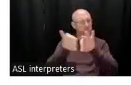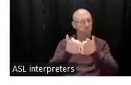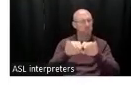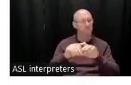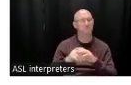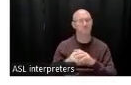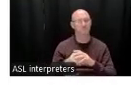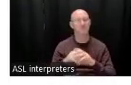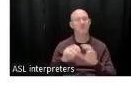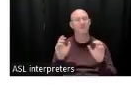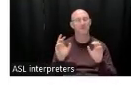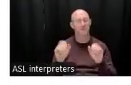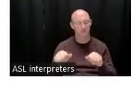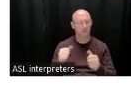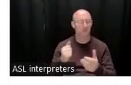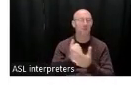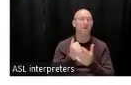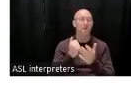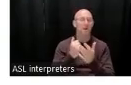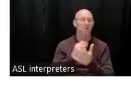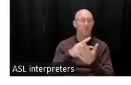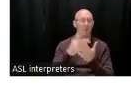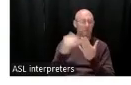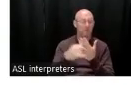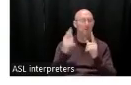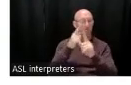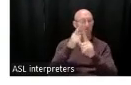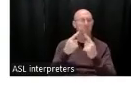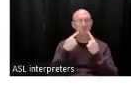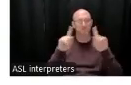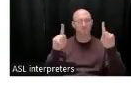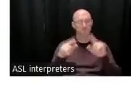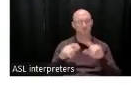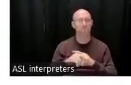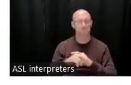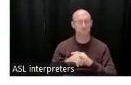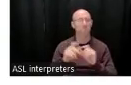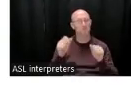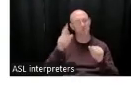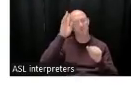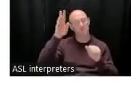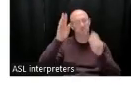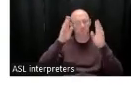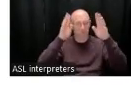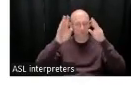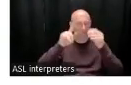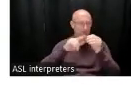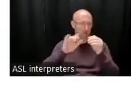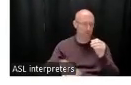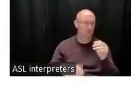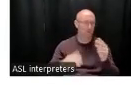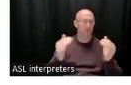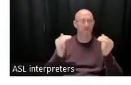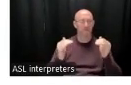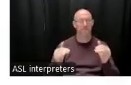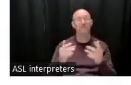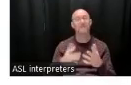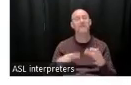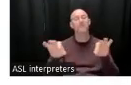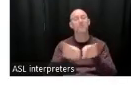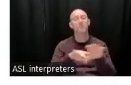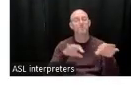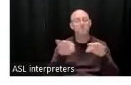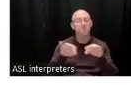and conducive to completing your project goals. But you can be creative about doing that. Be sure to describe